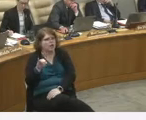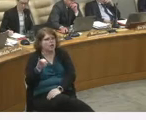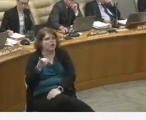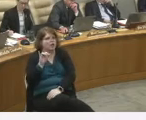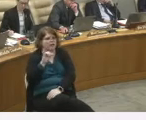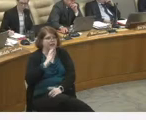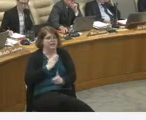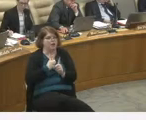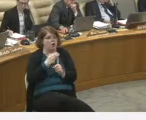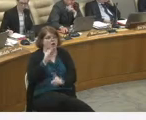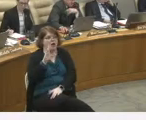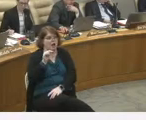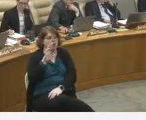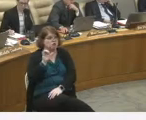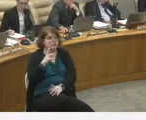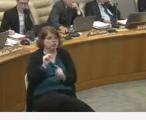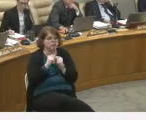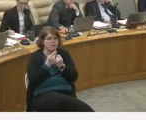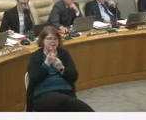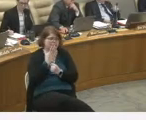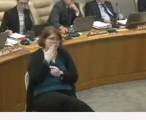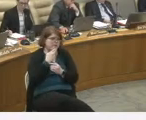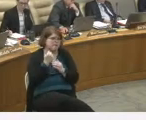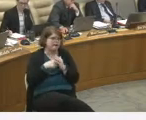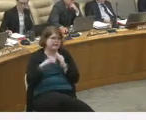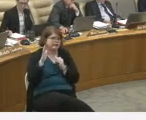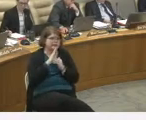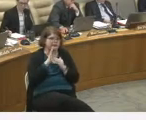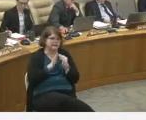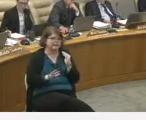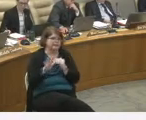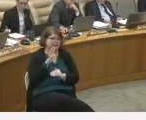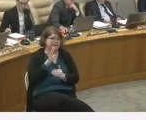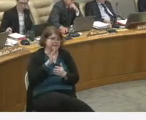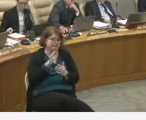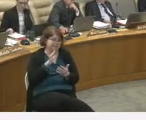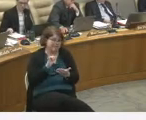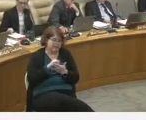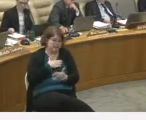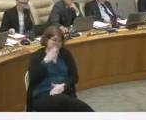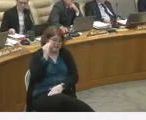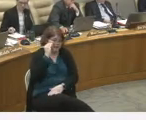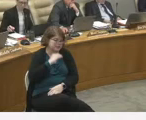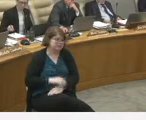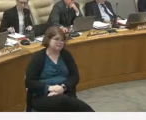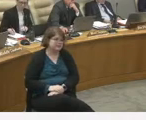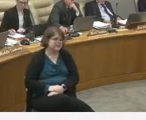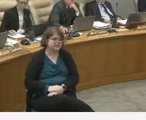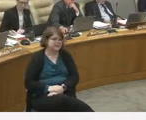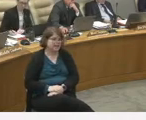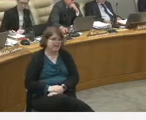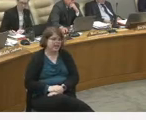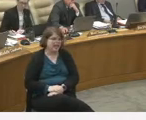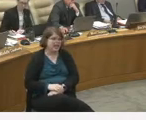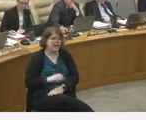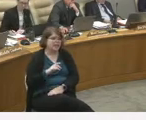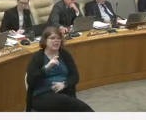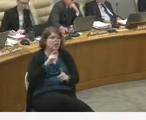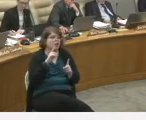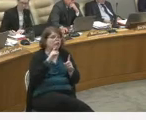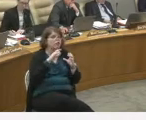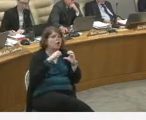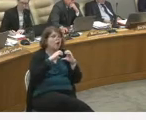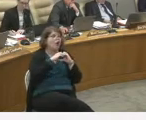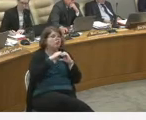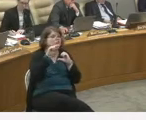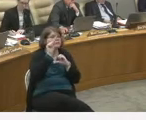Outreach team again I talk about these folks they're the best in the business as far as I'm concerned and and some of the the large hearts are where they where they